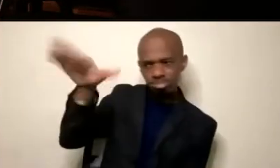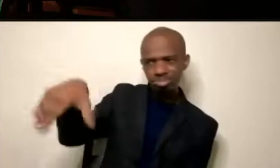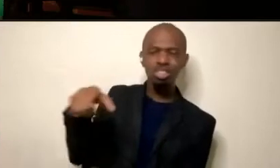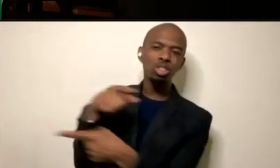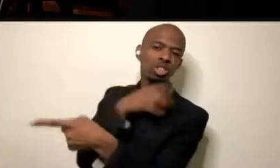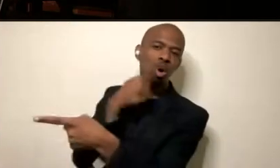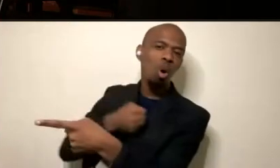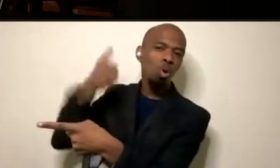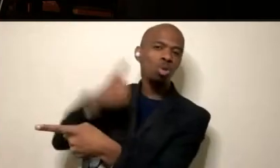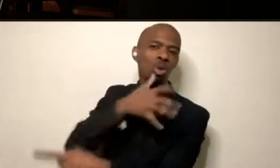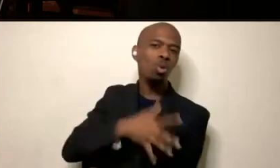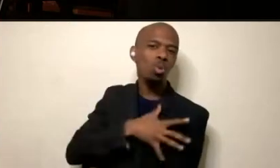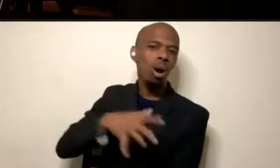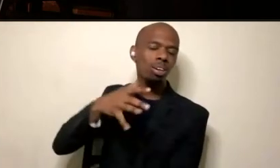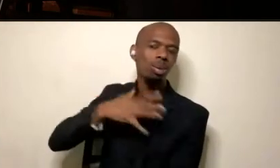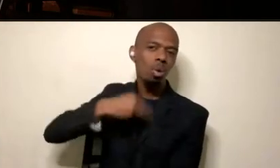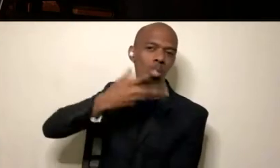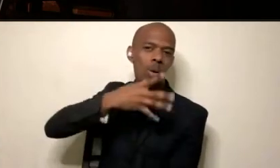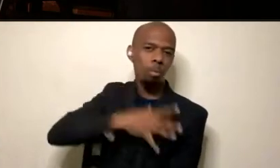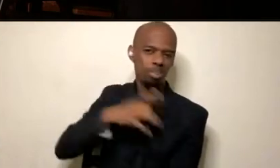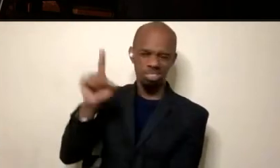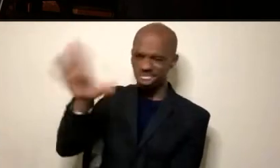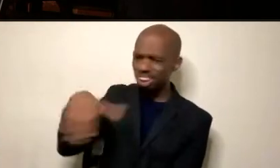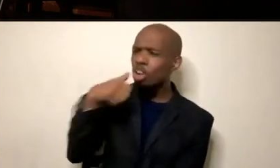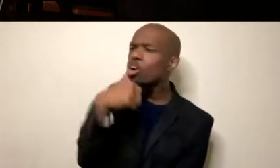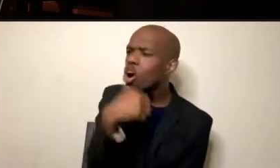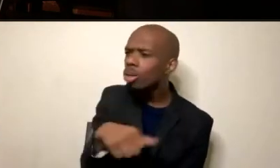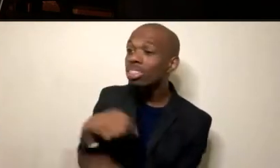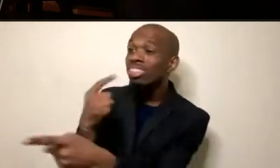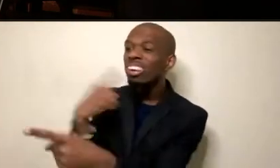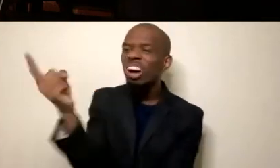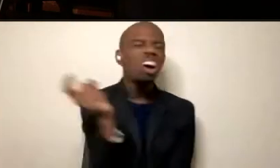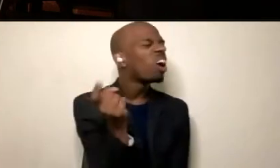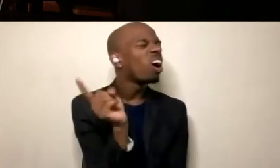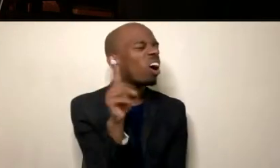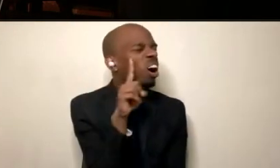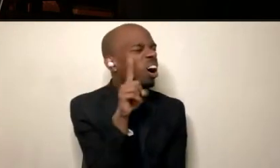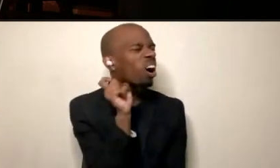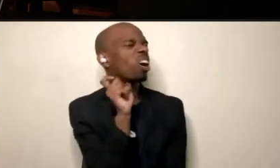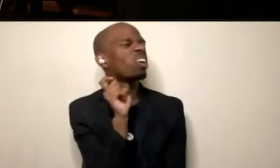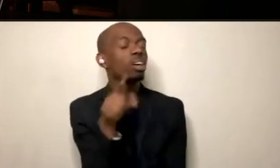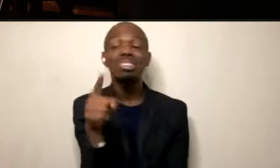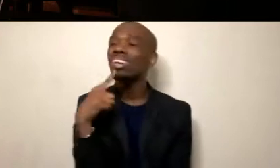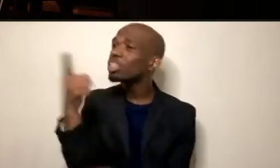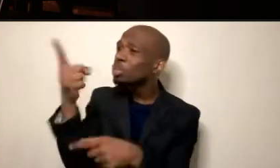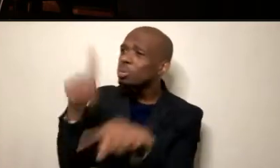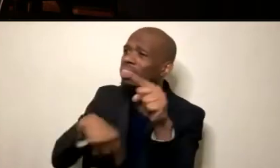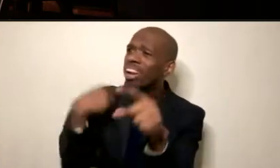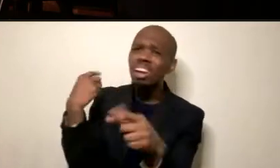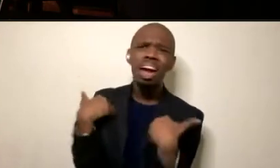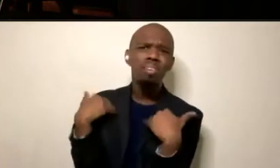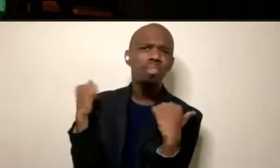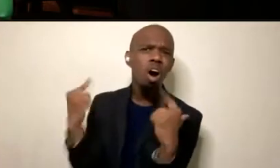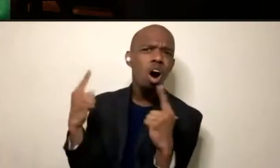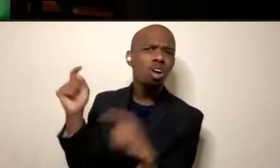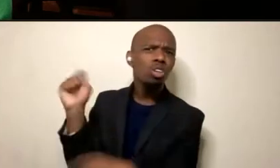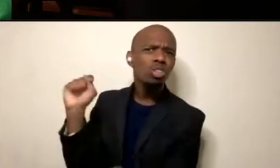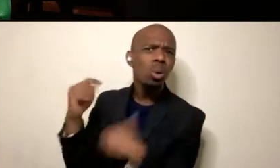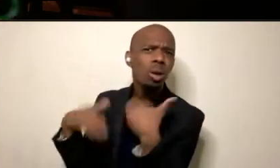huh? And I said, girl, you can't have all the toilet paper. She's like, I can't? I said, no, you can't. And everybody's